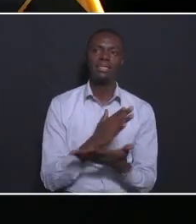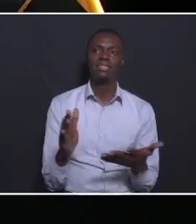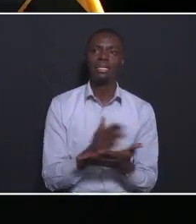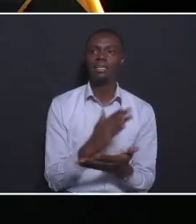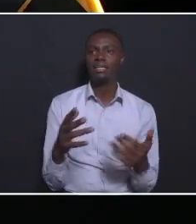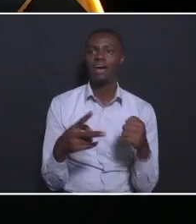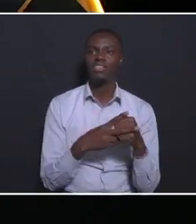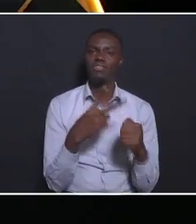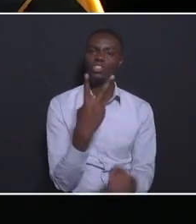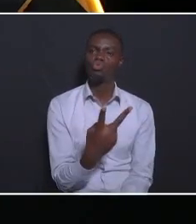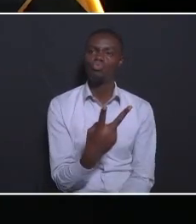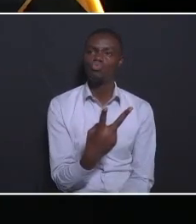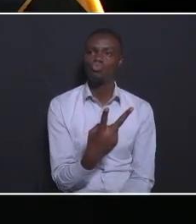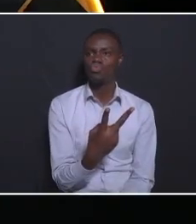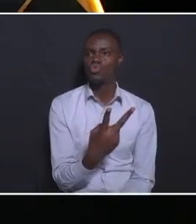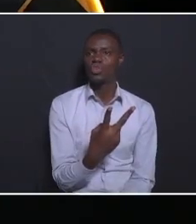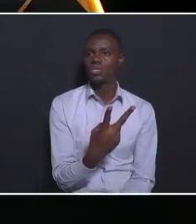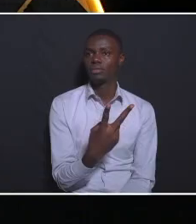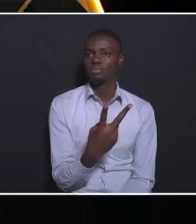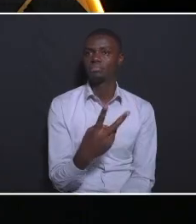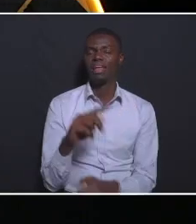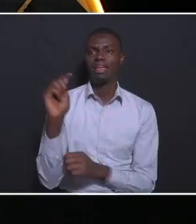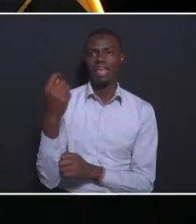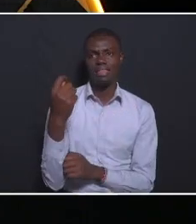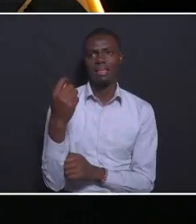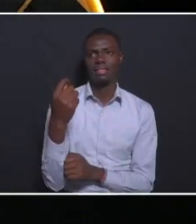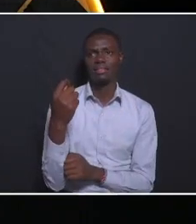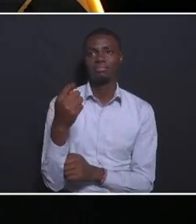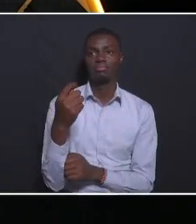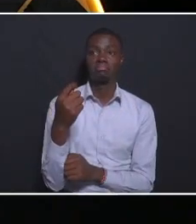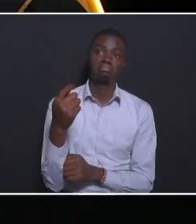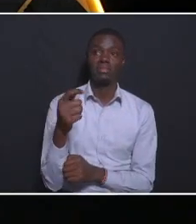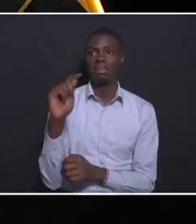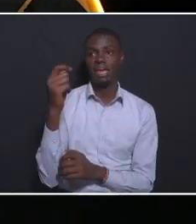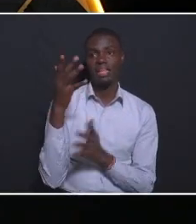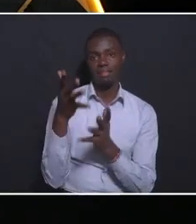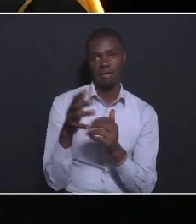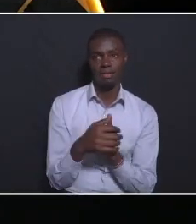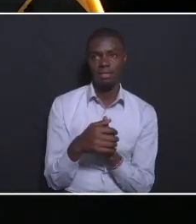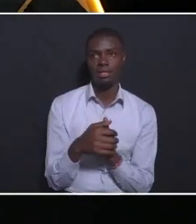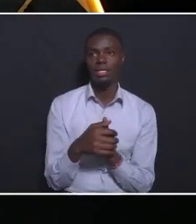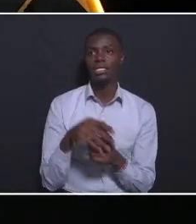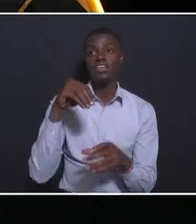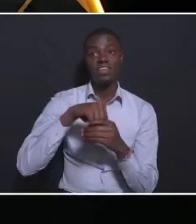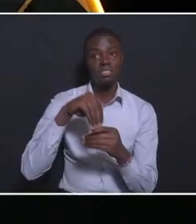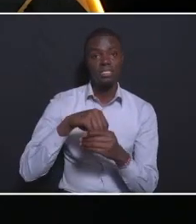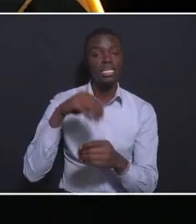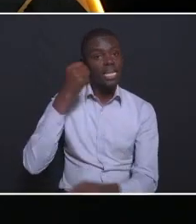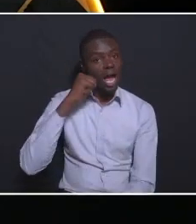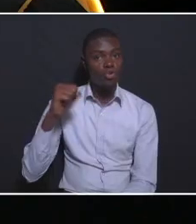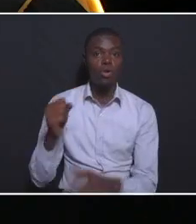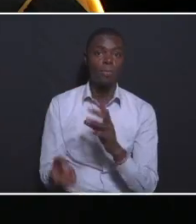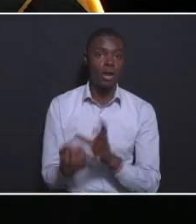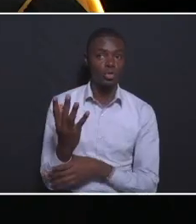have 72 in terms of market share. Kenya, this is where Kenya is in terms of investment in audio